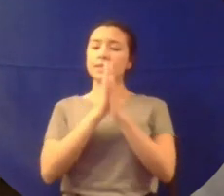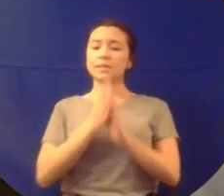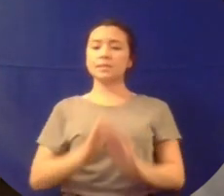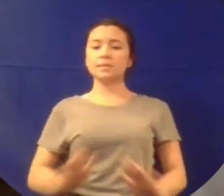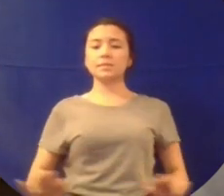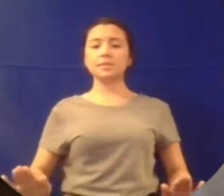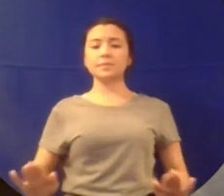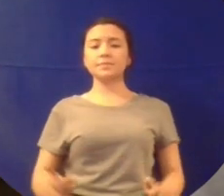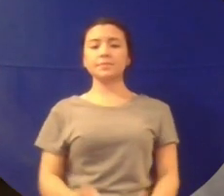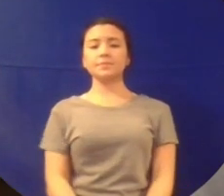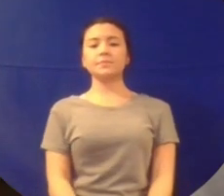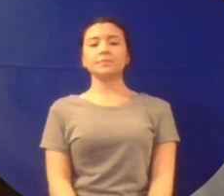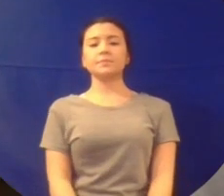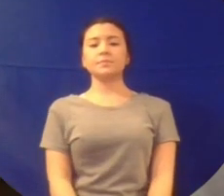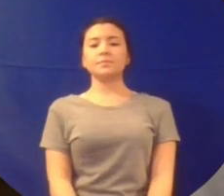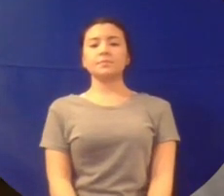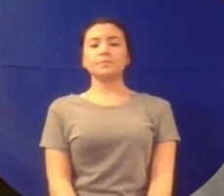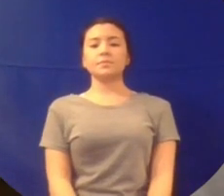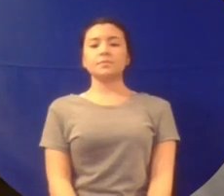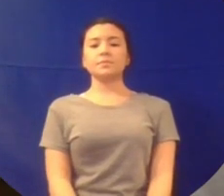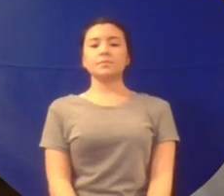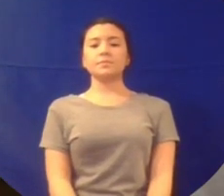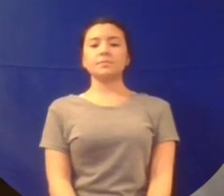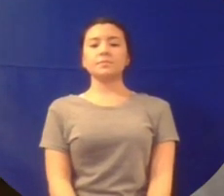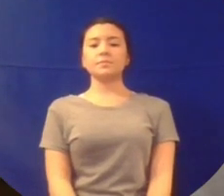of the world. Grant us peace.